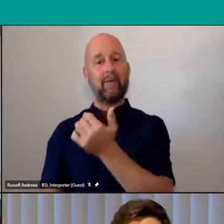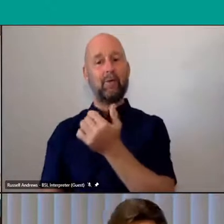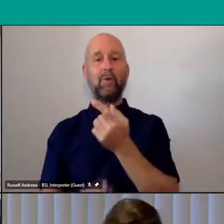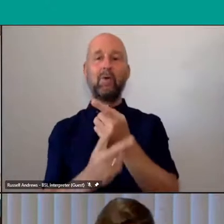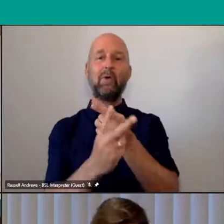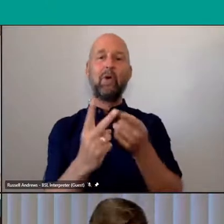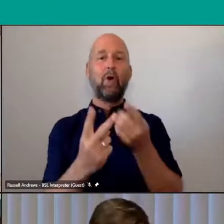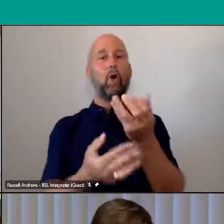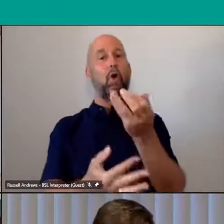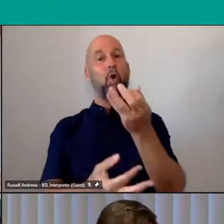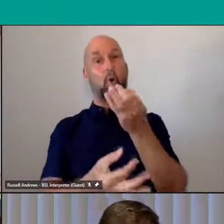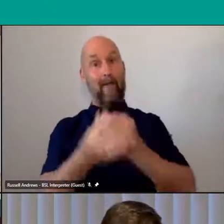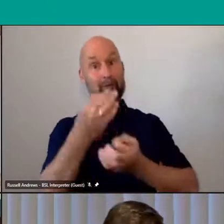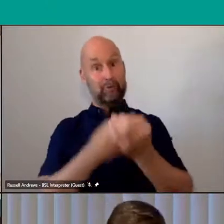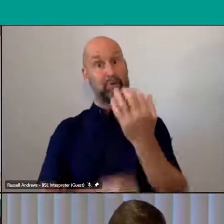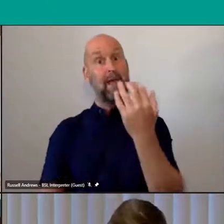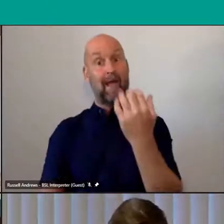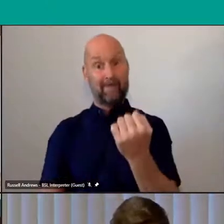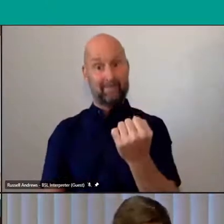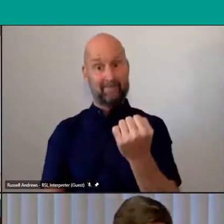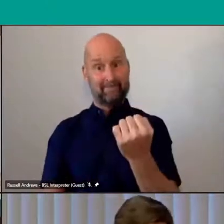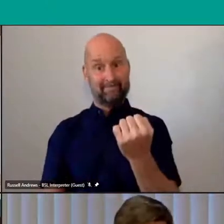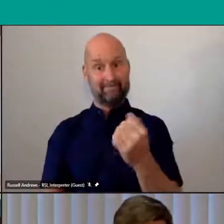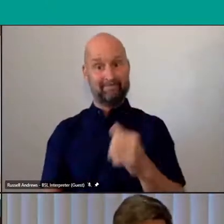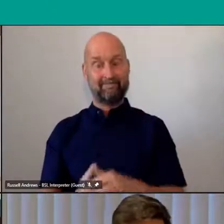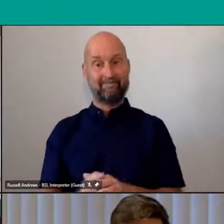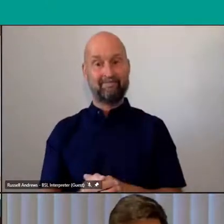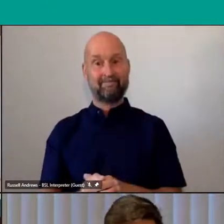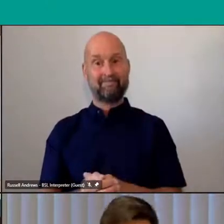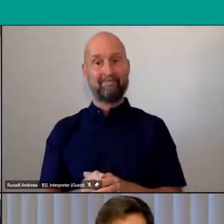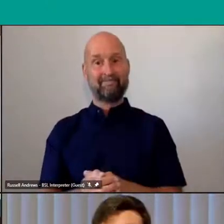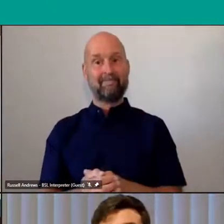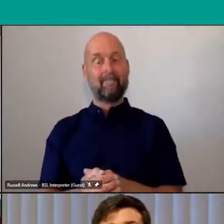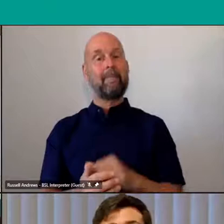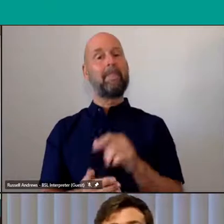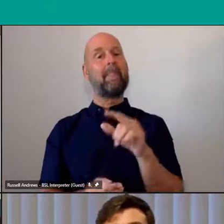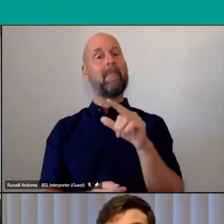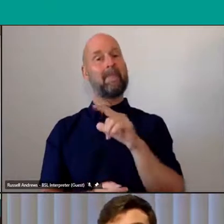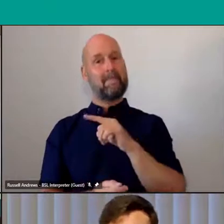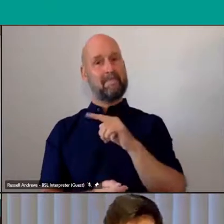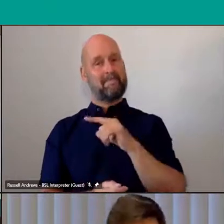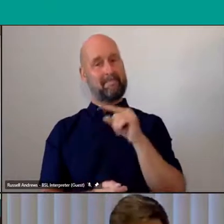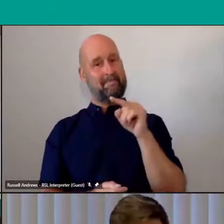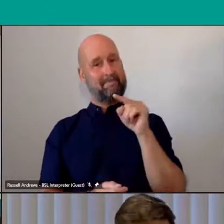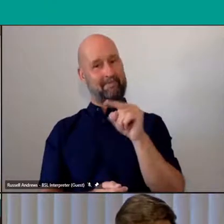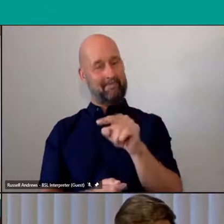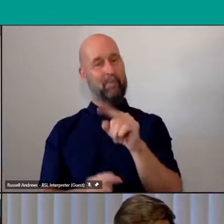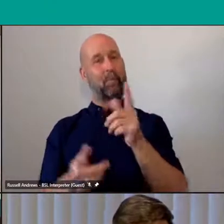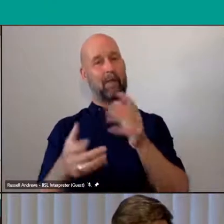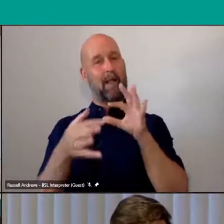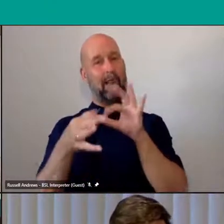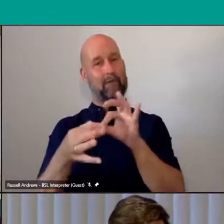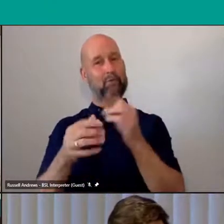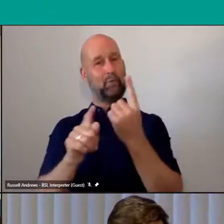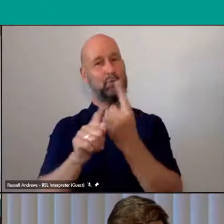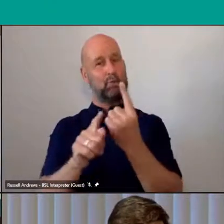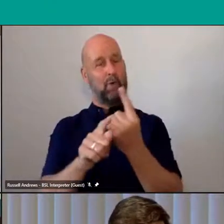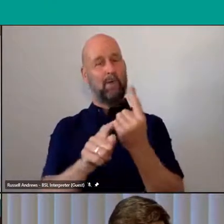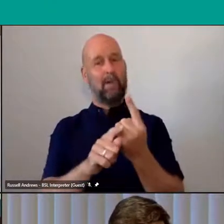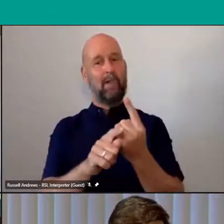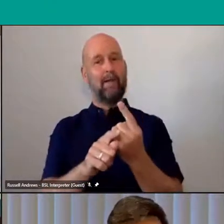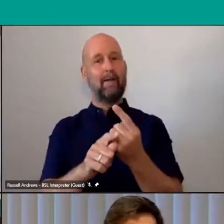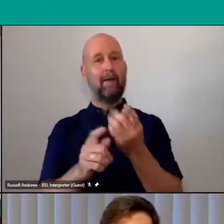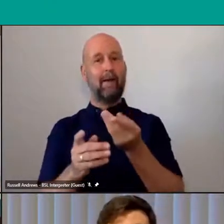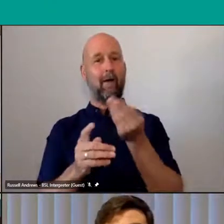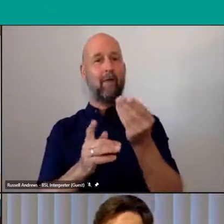questions which I'd like to put to you, and they pick up on a lot of the themes that have been talked about. I think this one is for UK